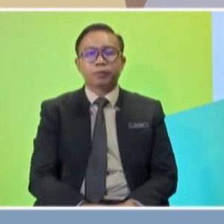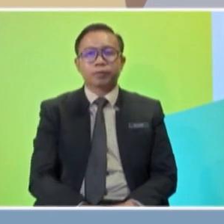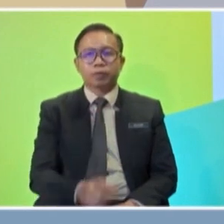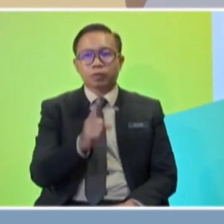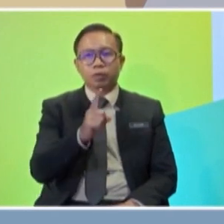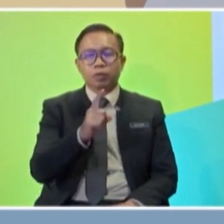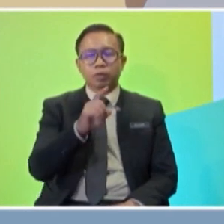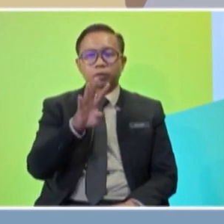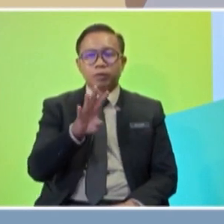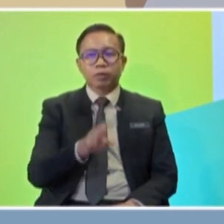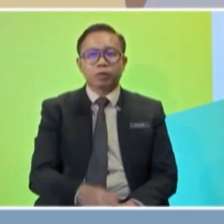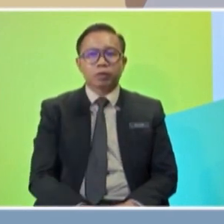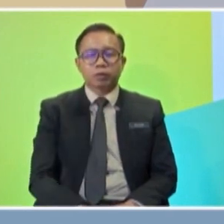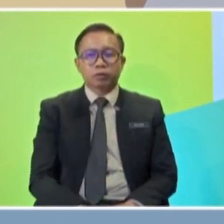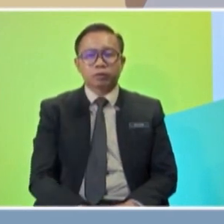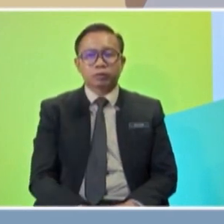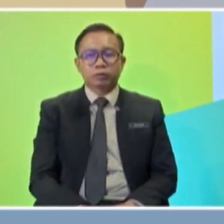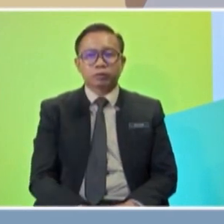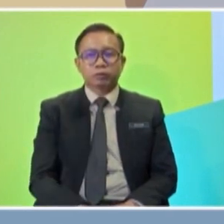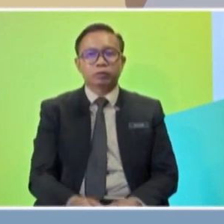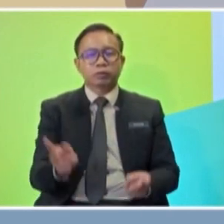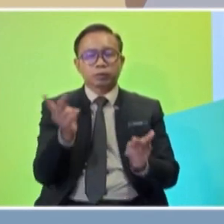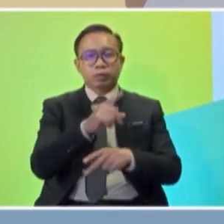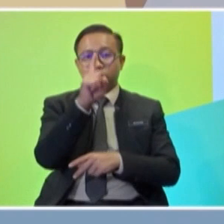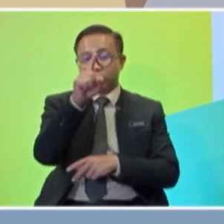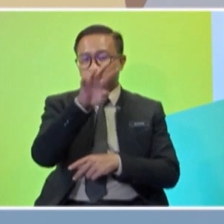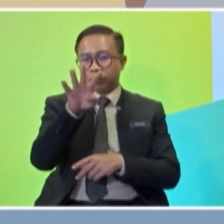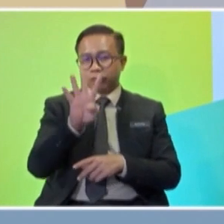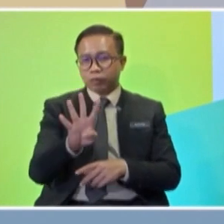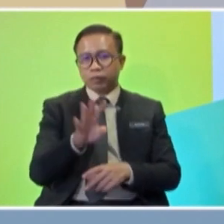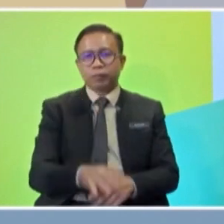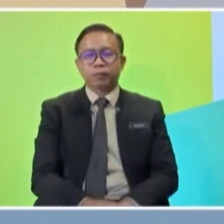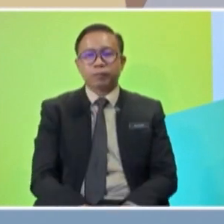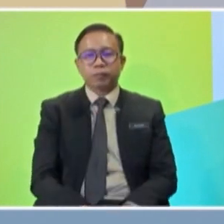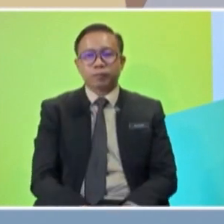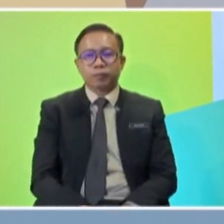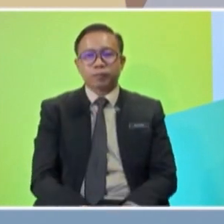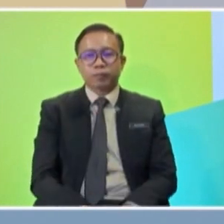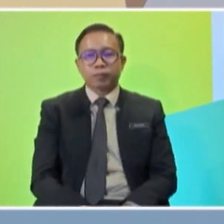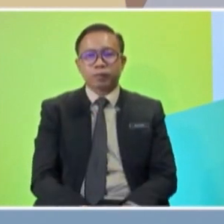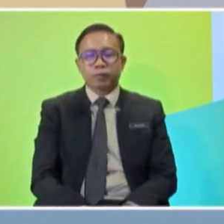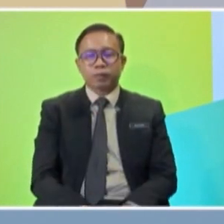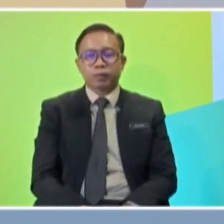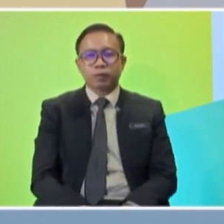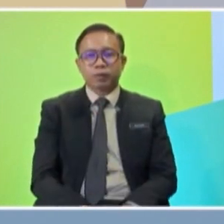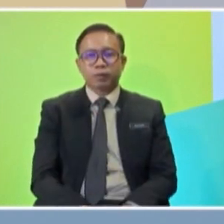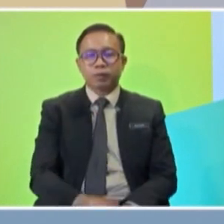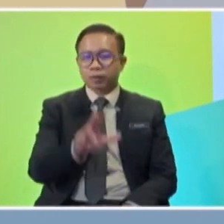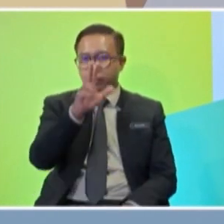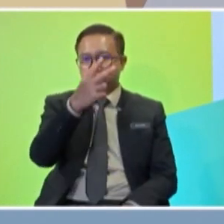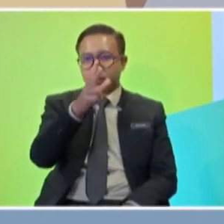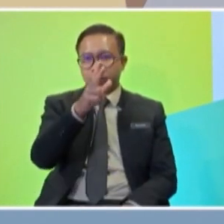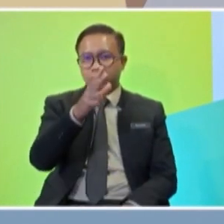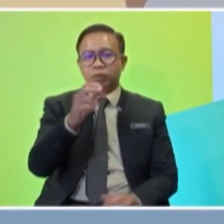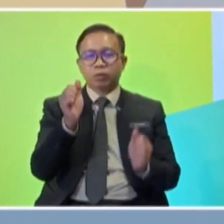1 over 4. 13 over 4 so multiply with 1 over 4. Very good. So, we can multiply 13